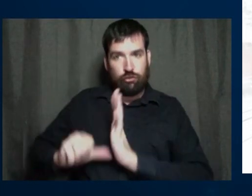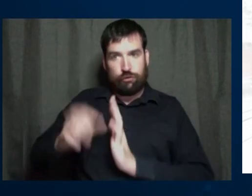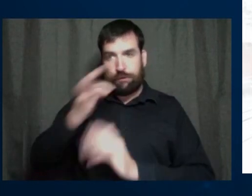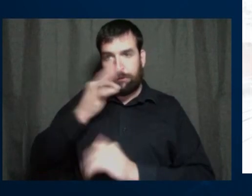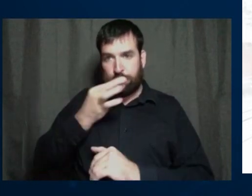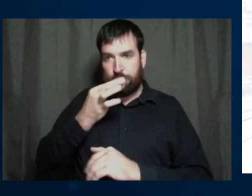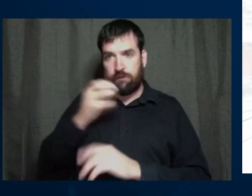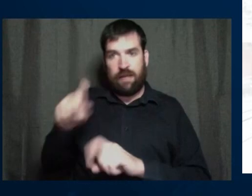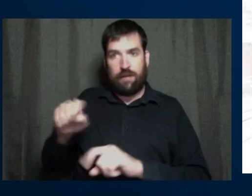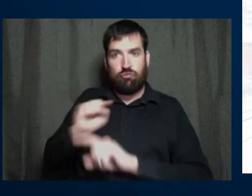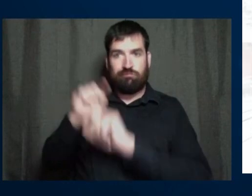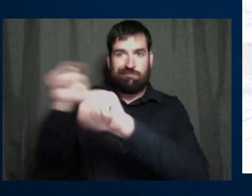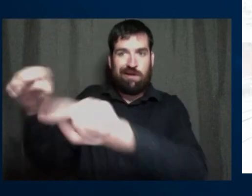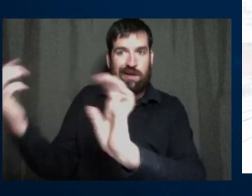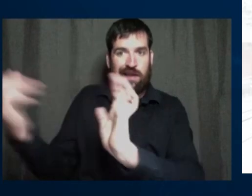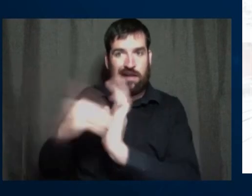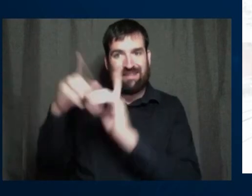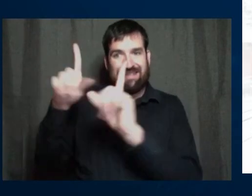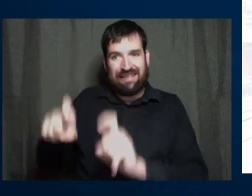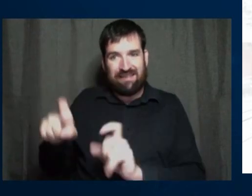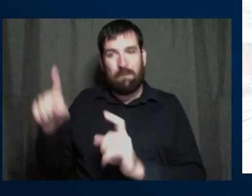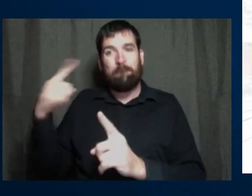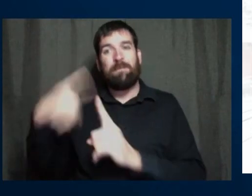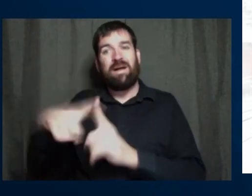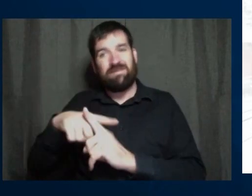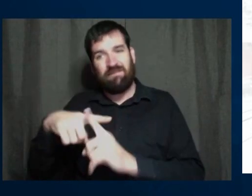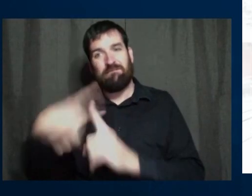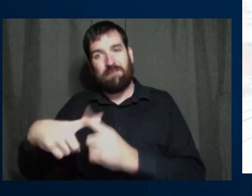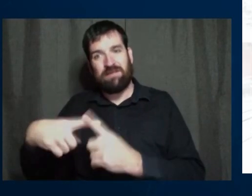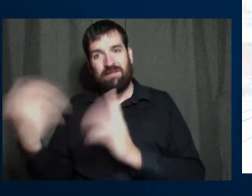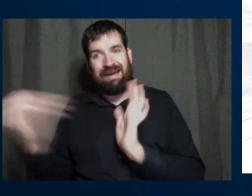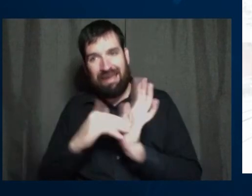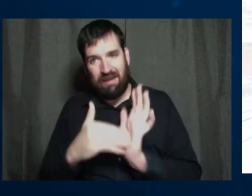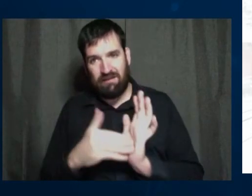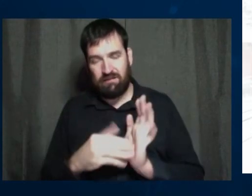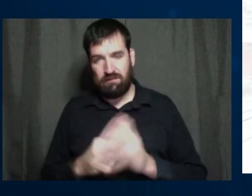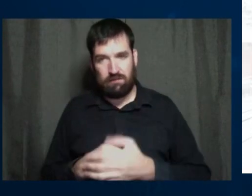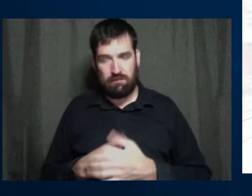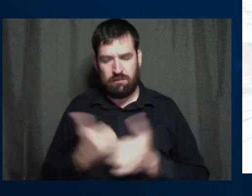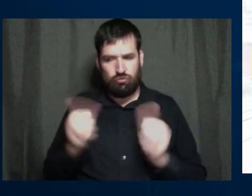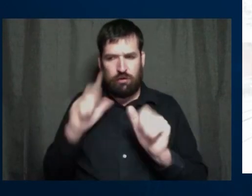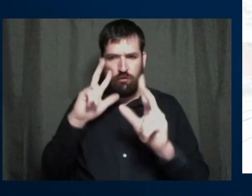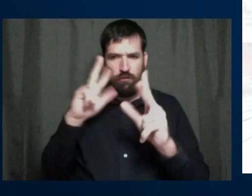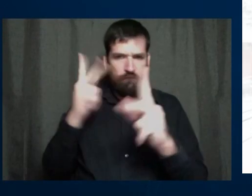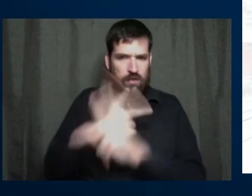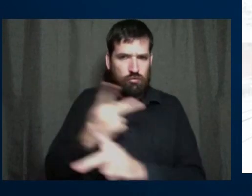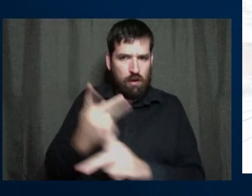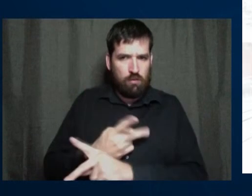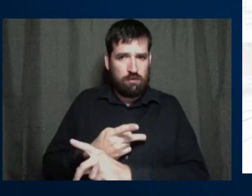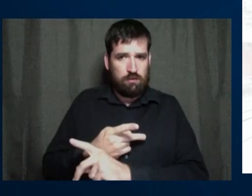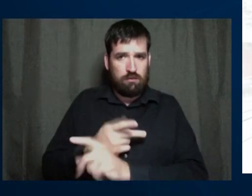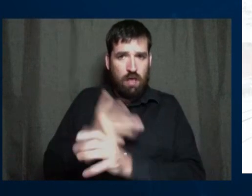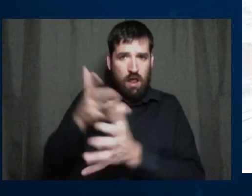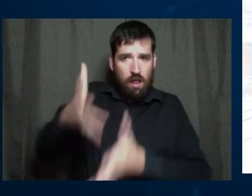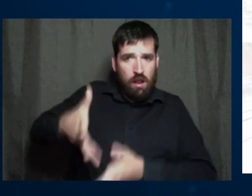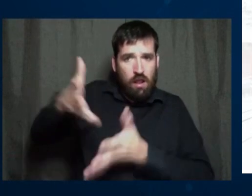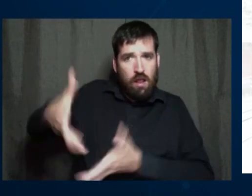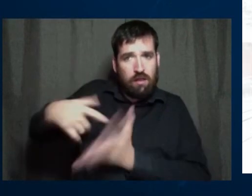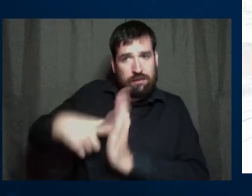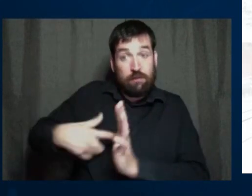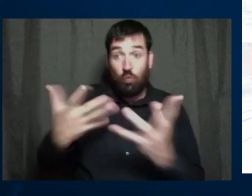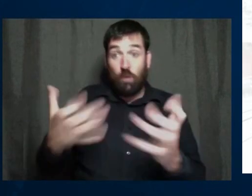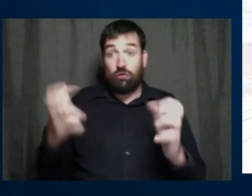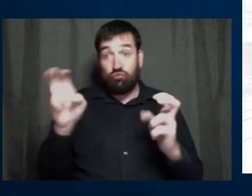back to get tested again, but then tested positive. So she's trying to figure out if these are just leftover symptoms. She wants to travel, so